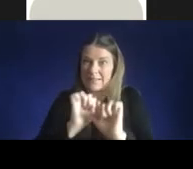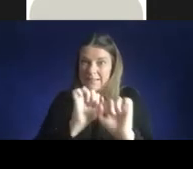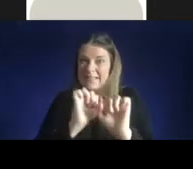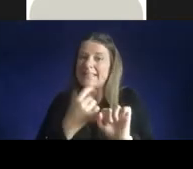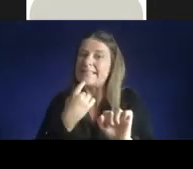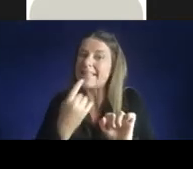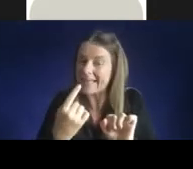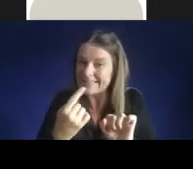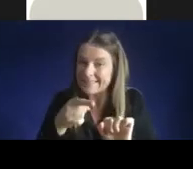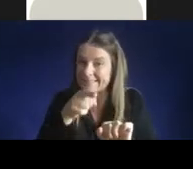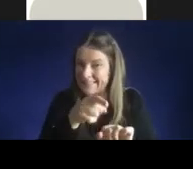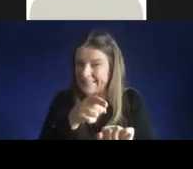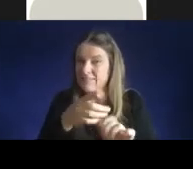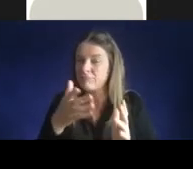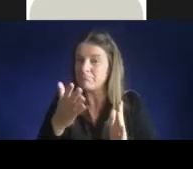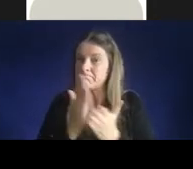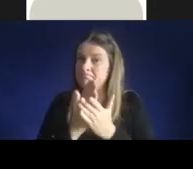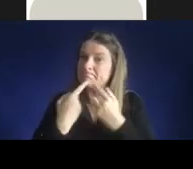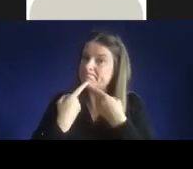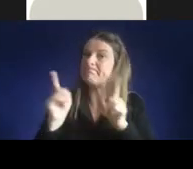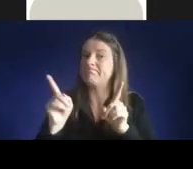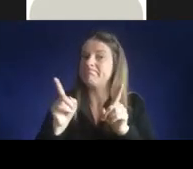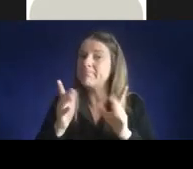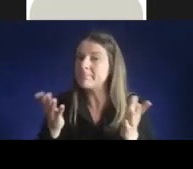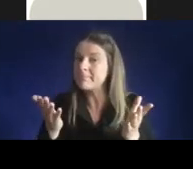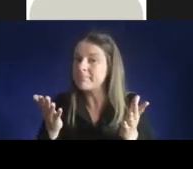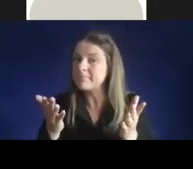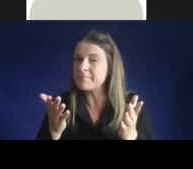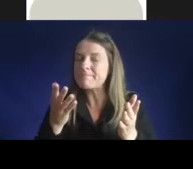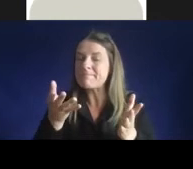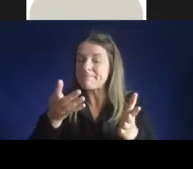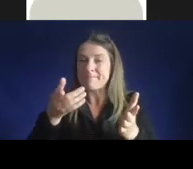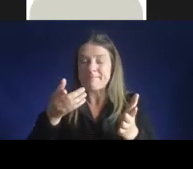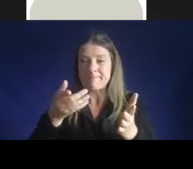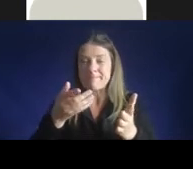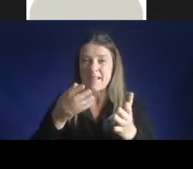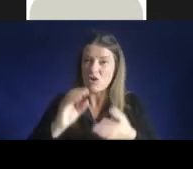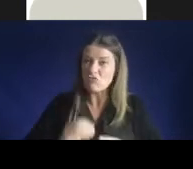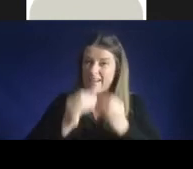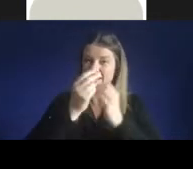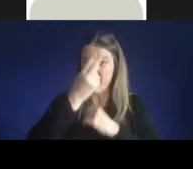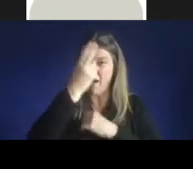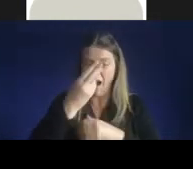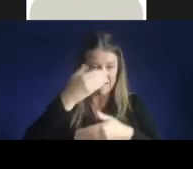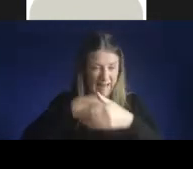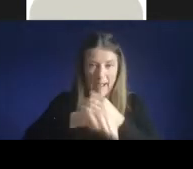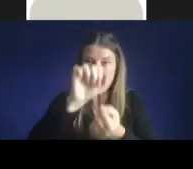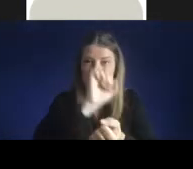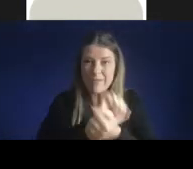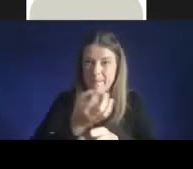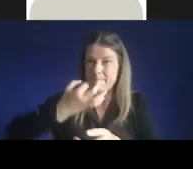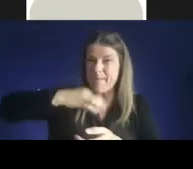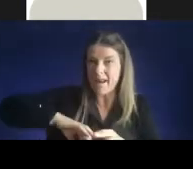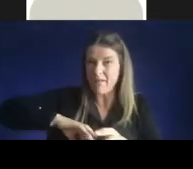Artist's Guide by Jess Thorpe, that the benefits of the creative arts have been well documented